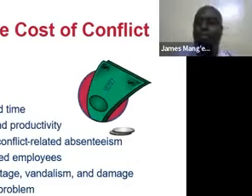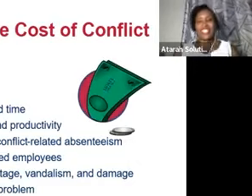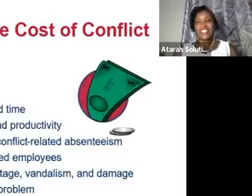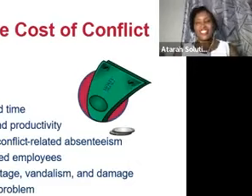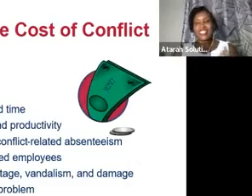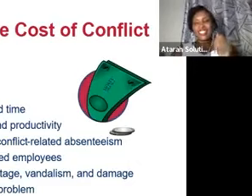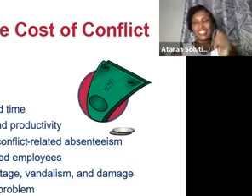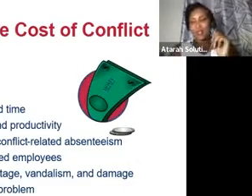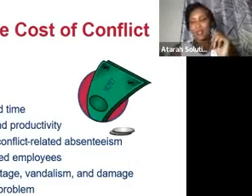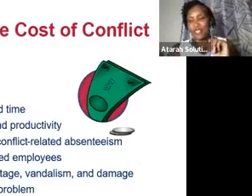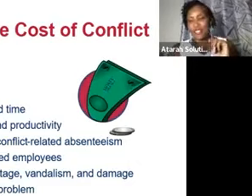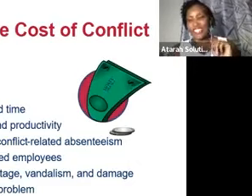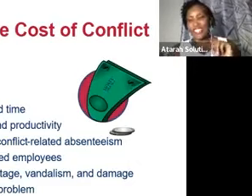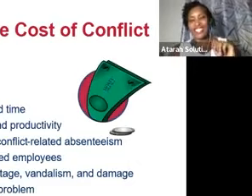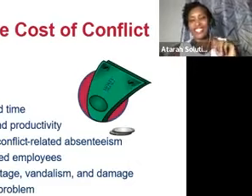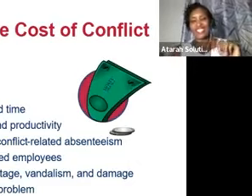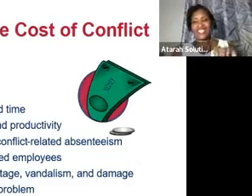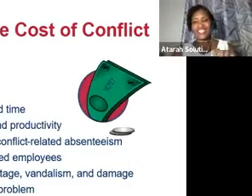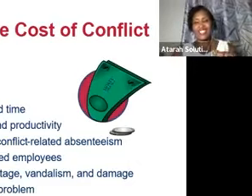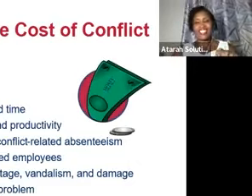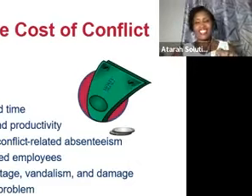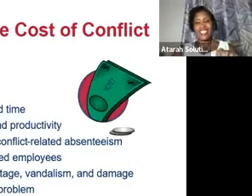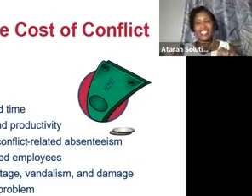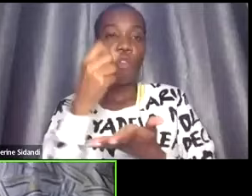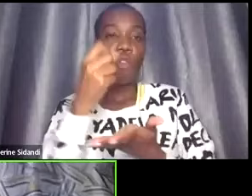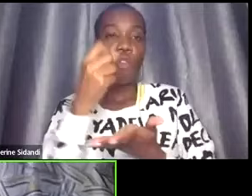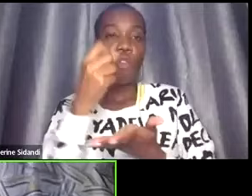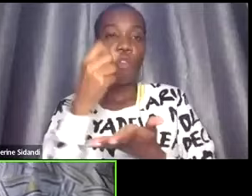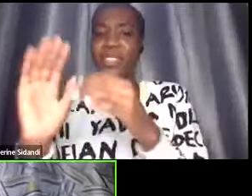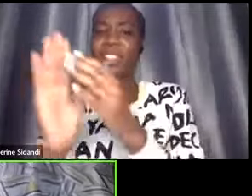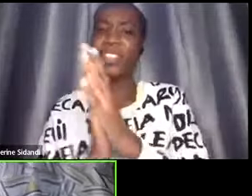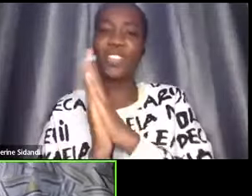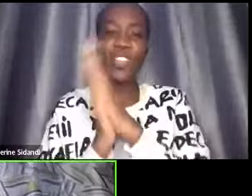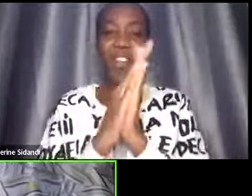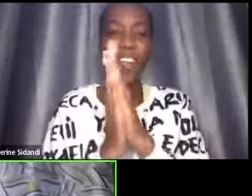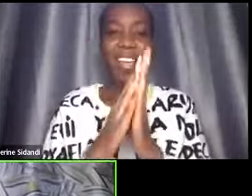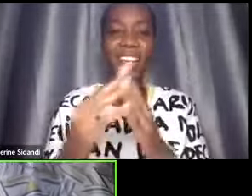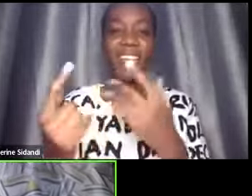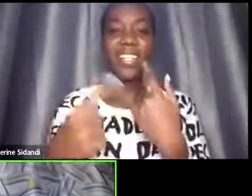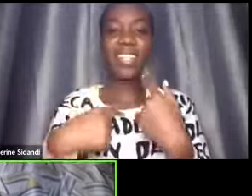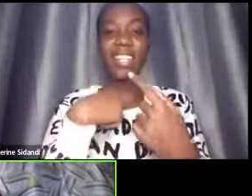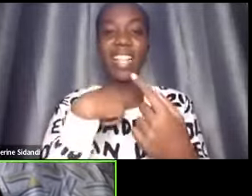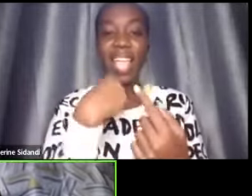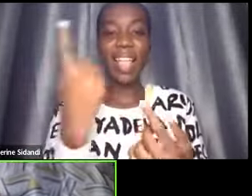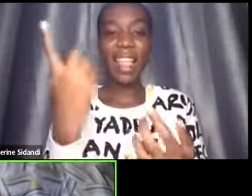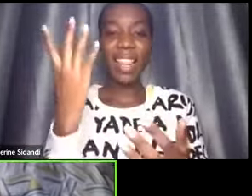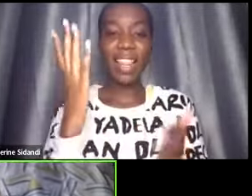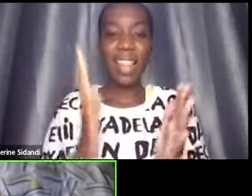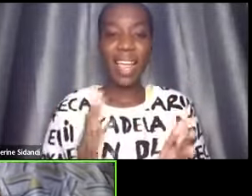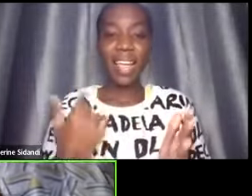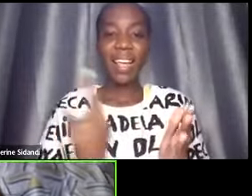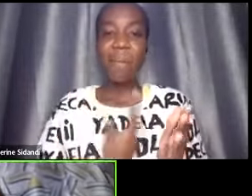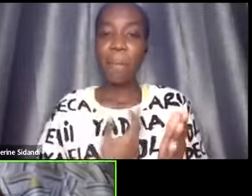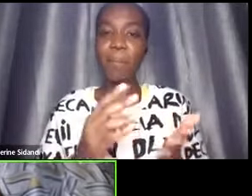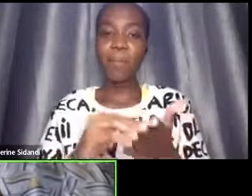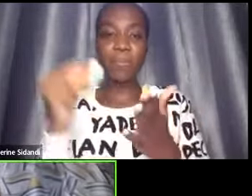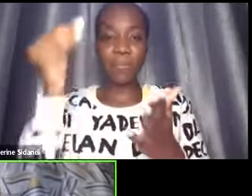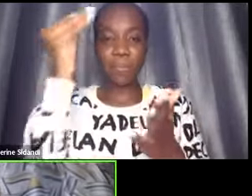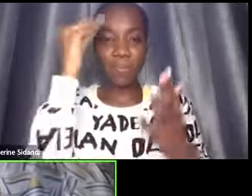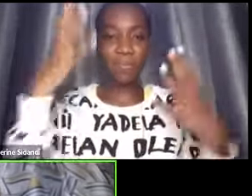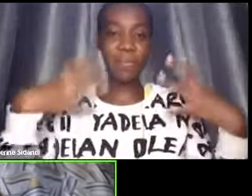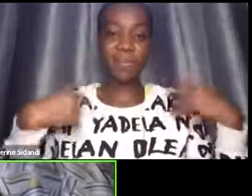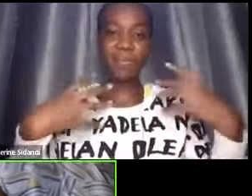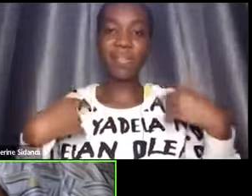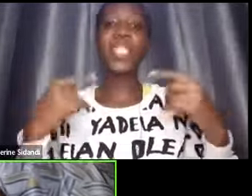Oh my God, James, you are such a storyteller. We are learning practically today. And I love that because, I mean,